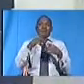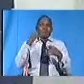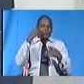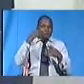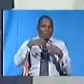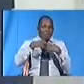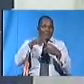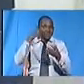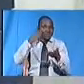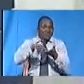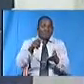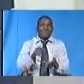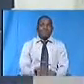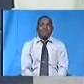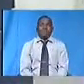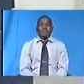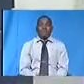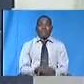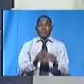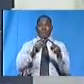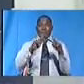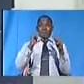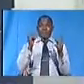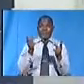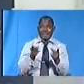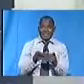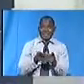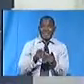And then their agents went to, in fact,